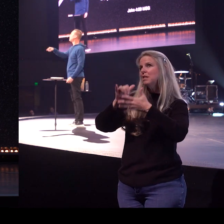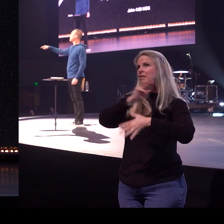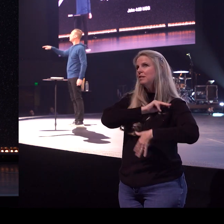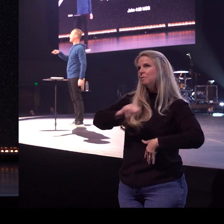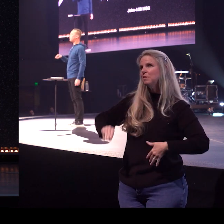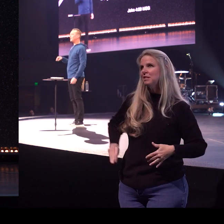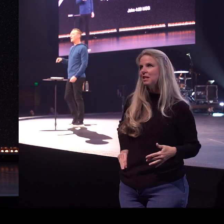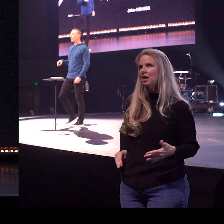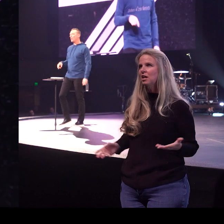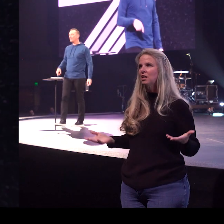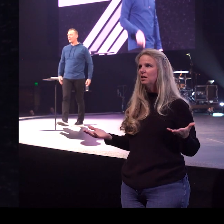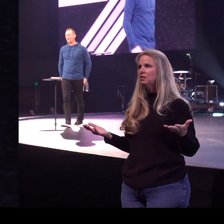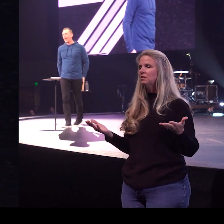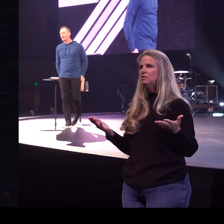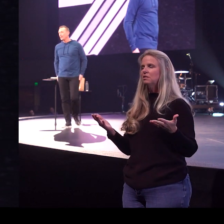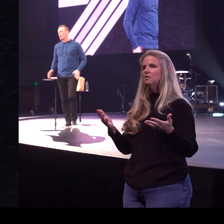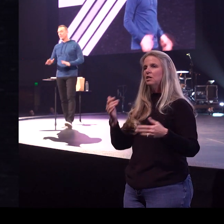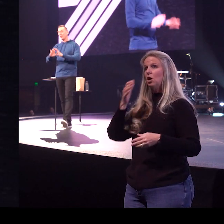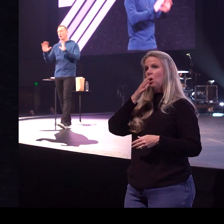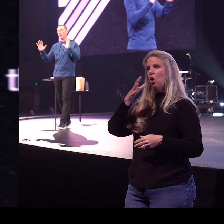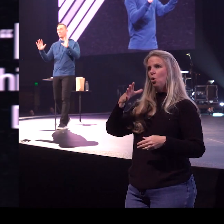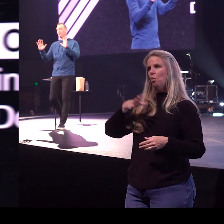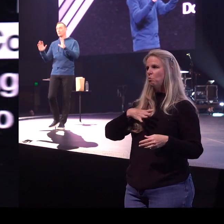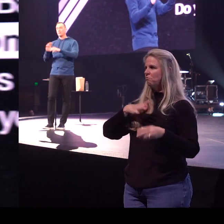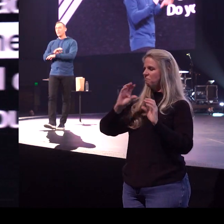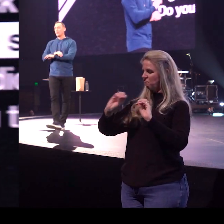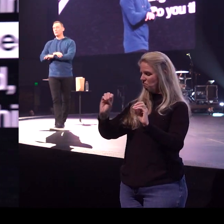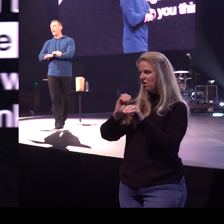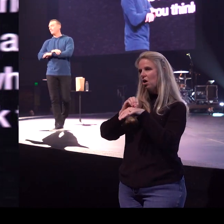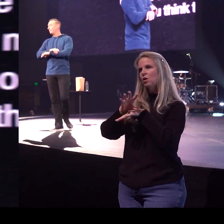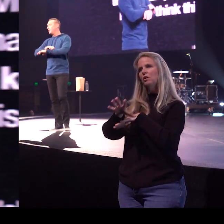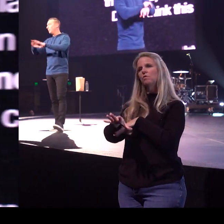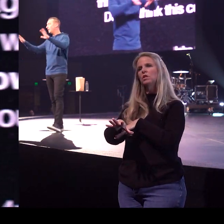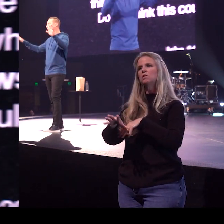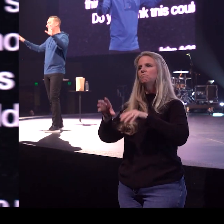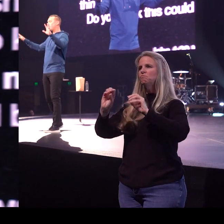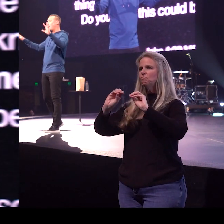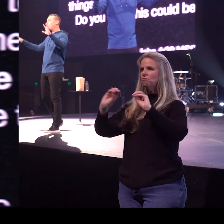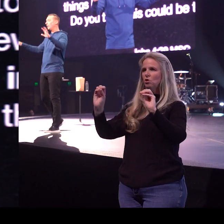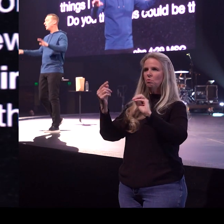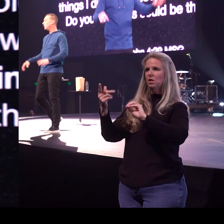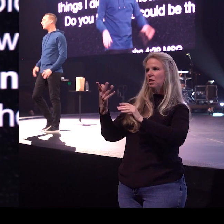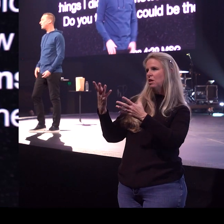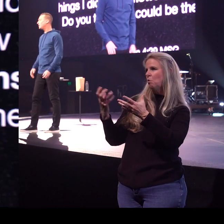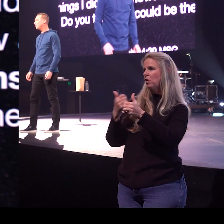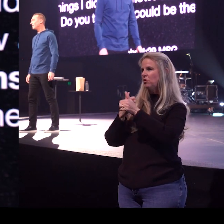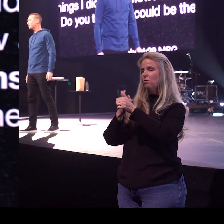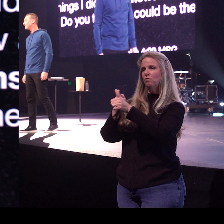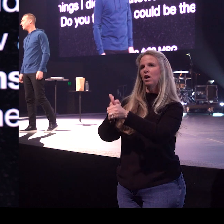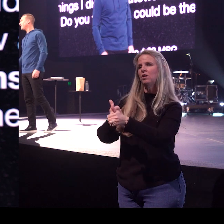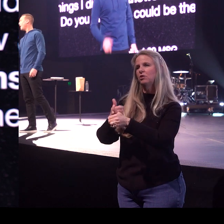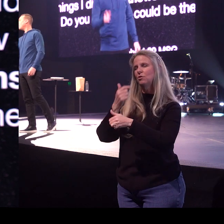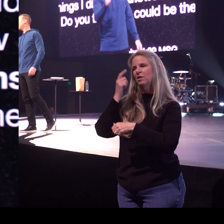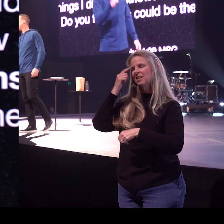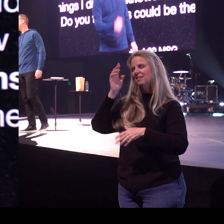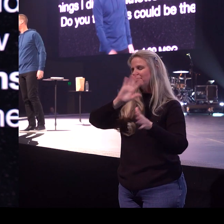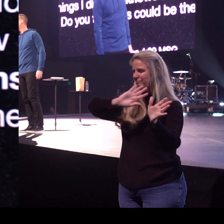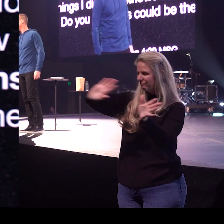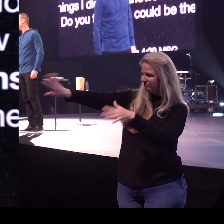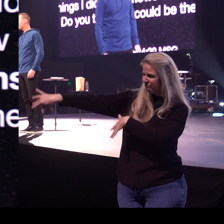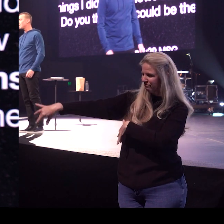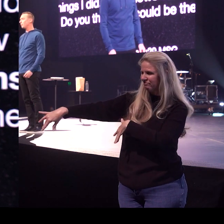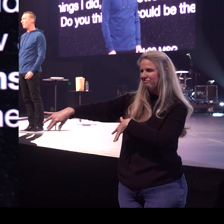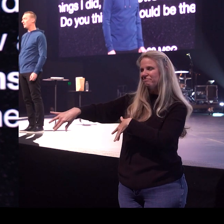here's what you'd think would happen. A woman like that, she's got no influence. She's got nobody who wants to follow her. You think they do this. Get out of my